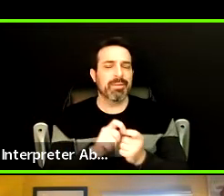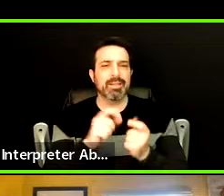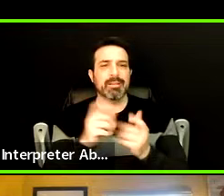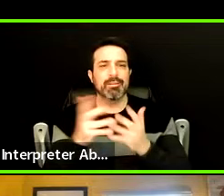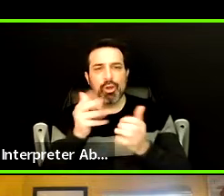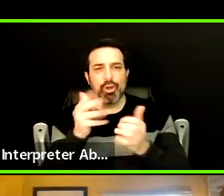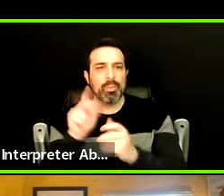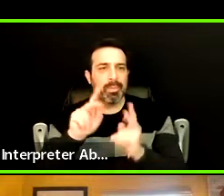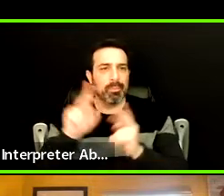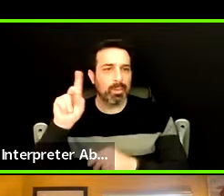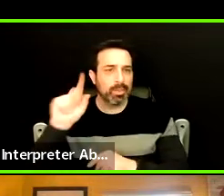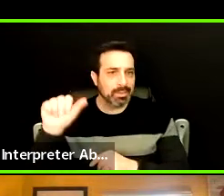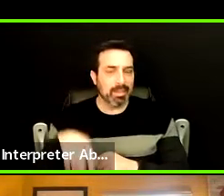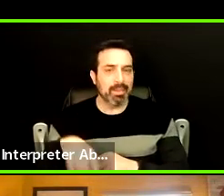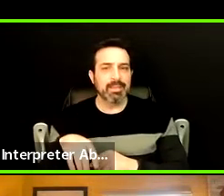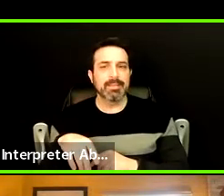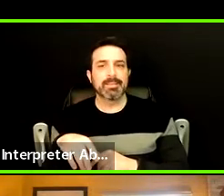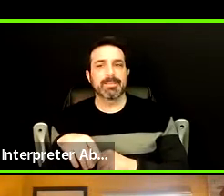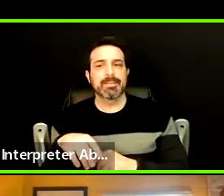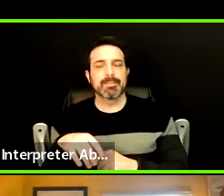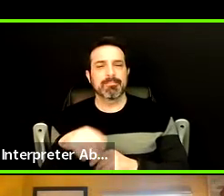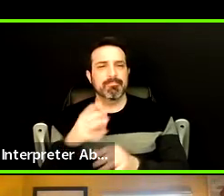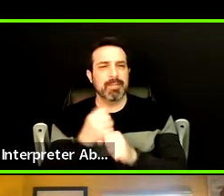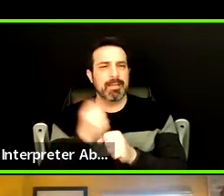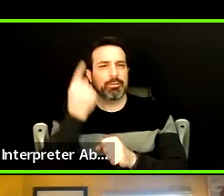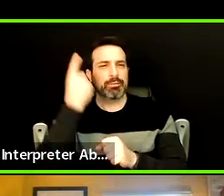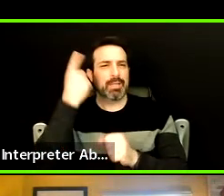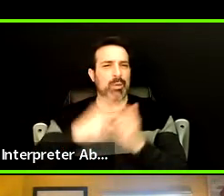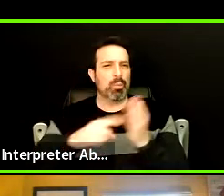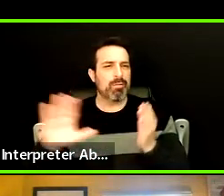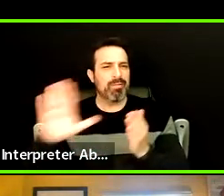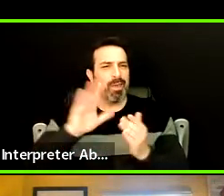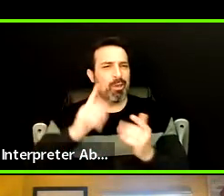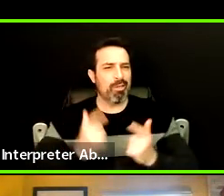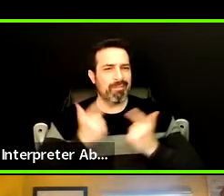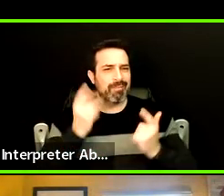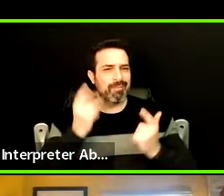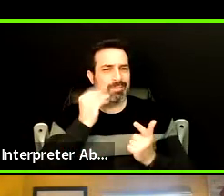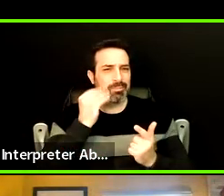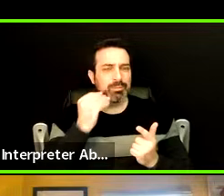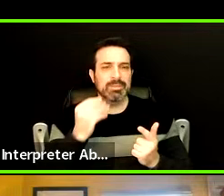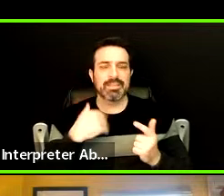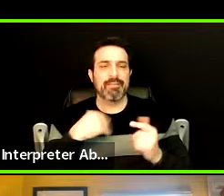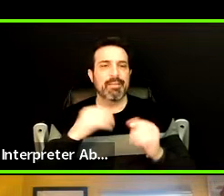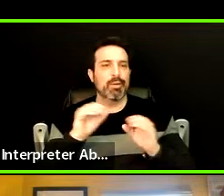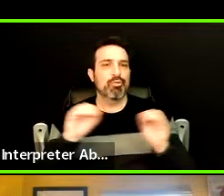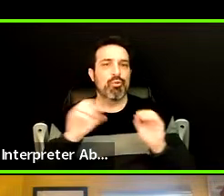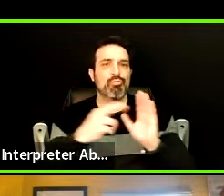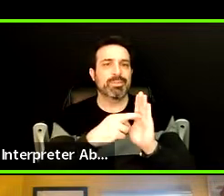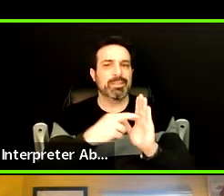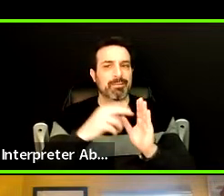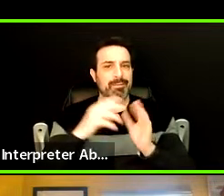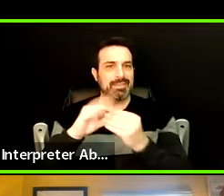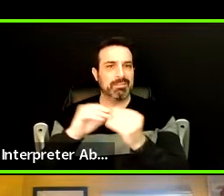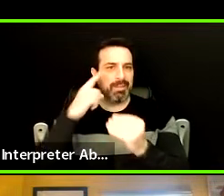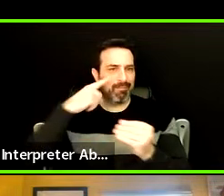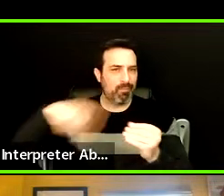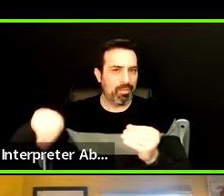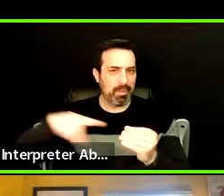people with disabilities and understanding what their lived experience is, not having representatives speak for them